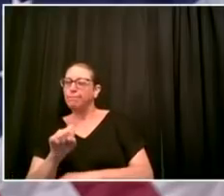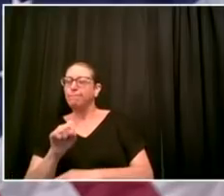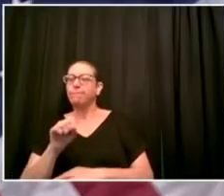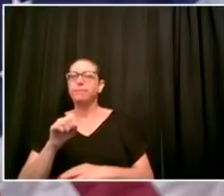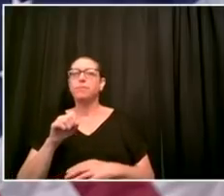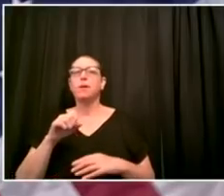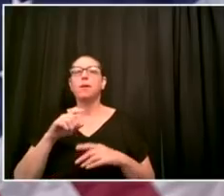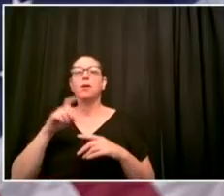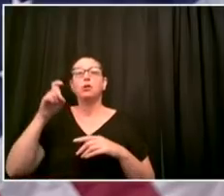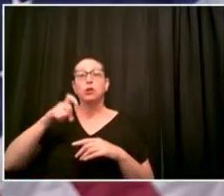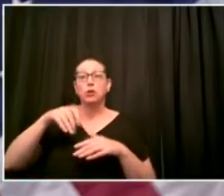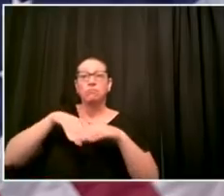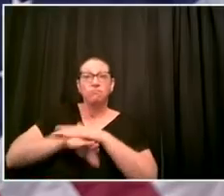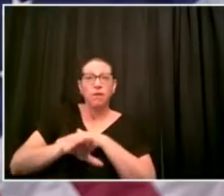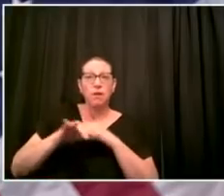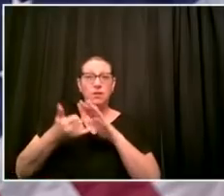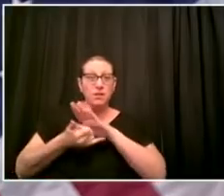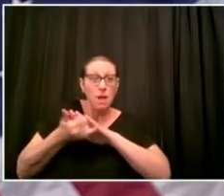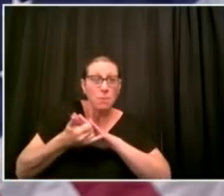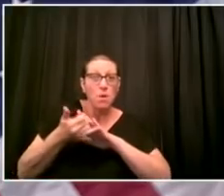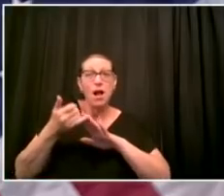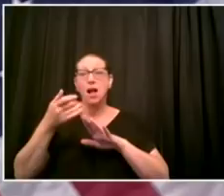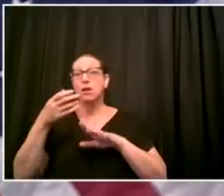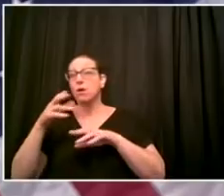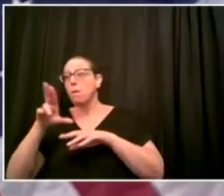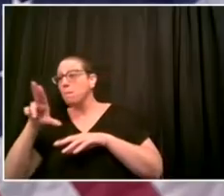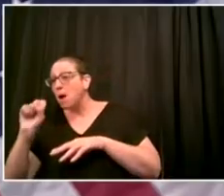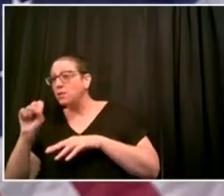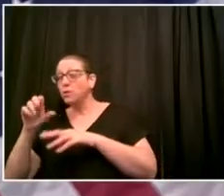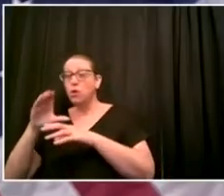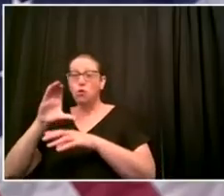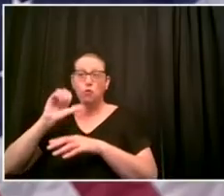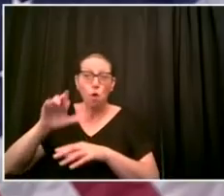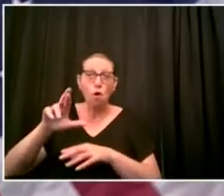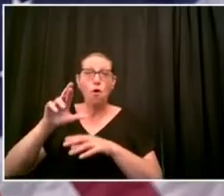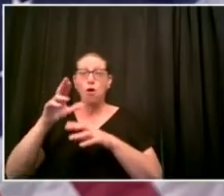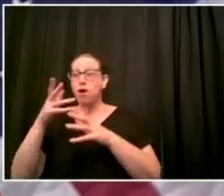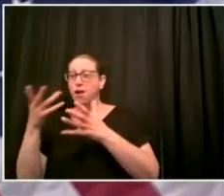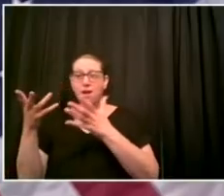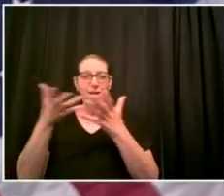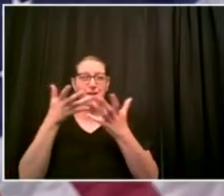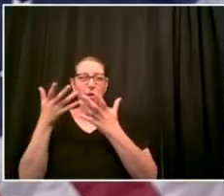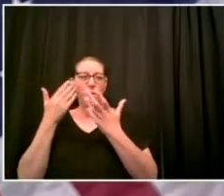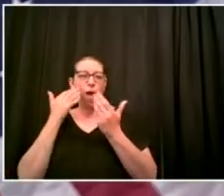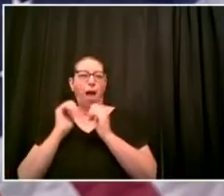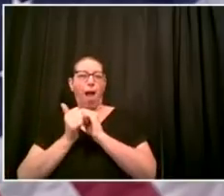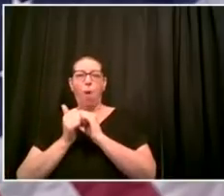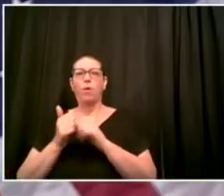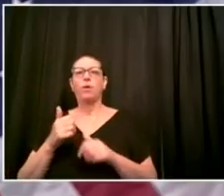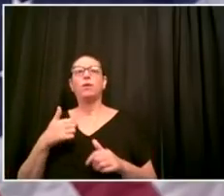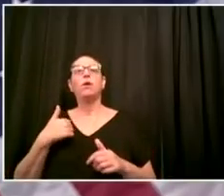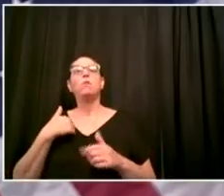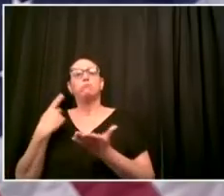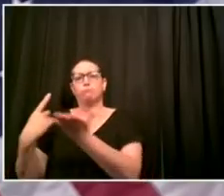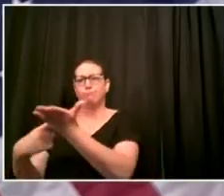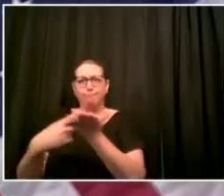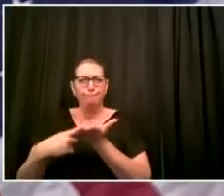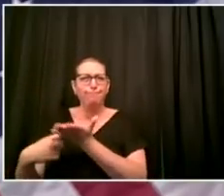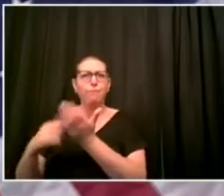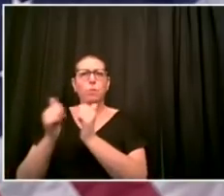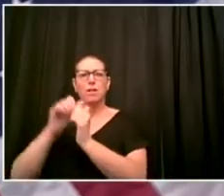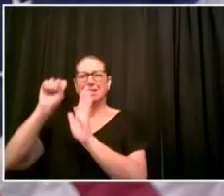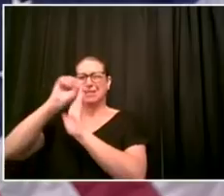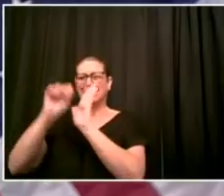transit makes sense. We're having this conversation with the state and the MTA right now, because as we anticipate, just phase